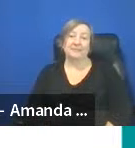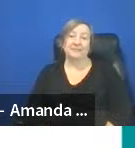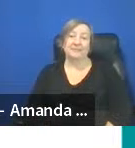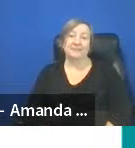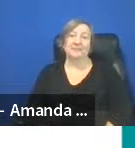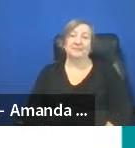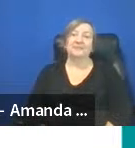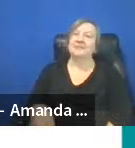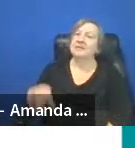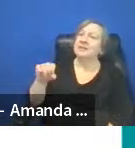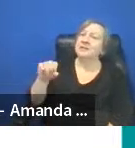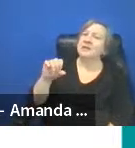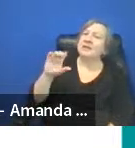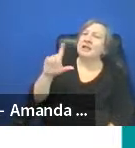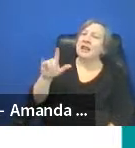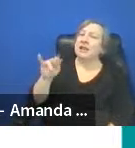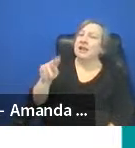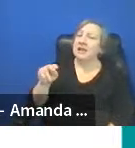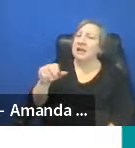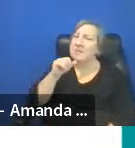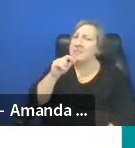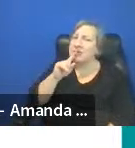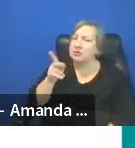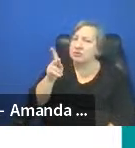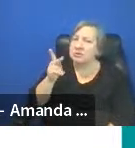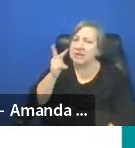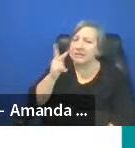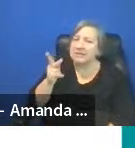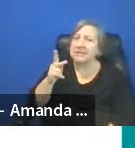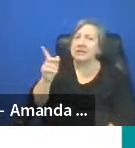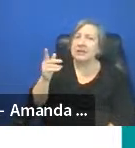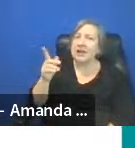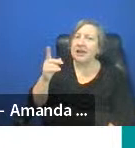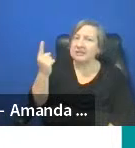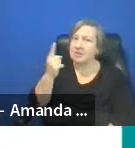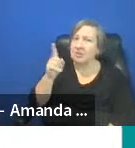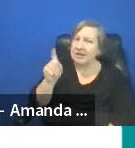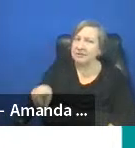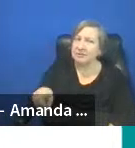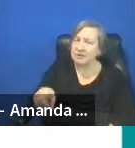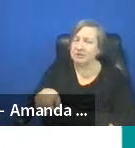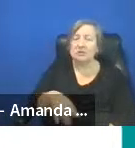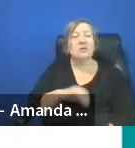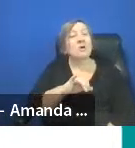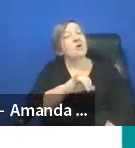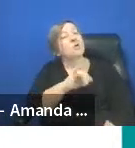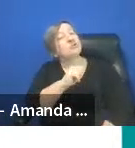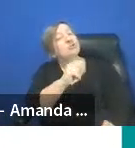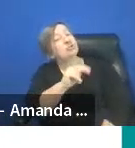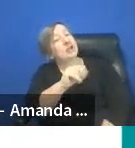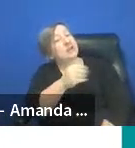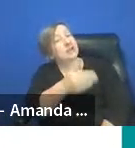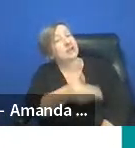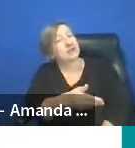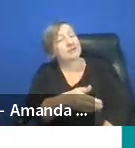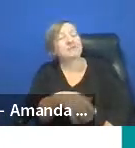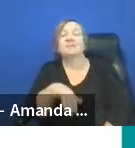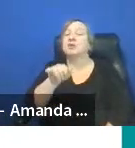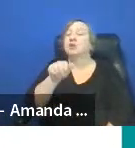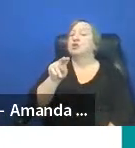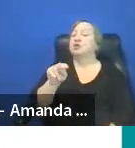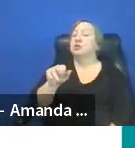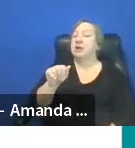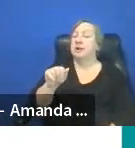Shannon, I'm not sure if you can see, but you have a question. Oh, yes. Go ahead, Jana. Thank you. I have